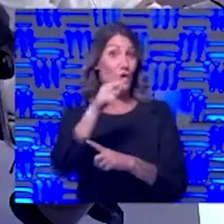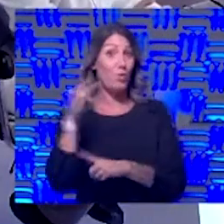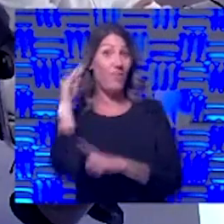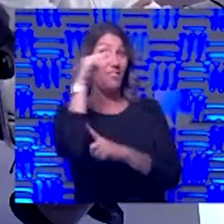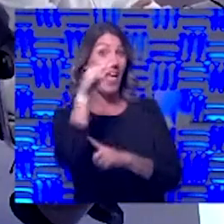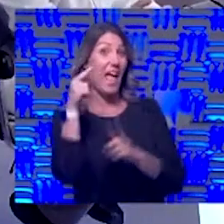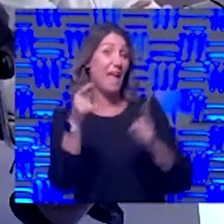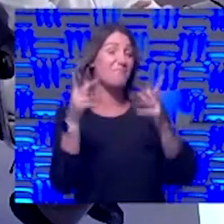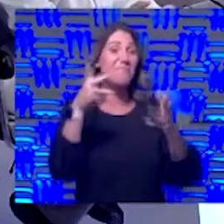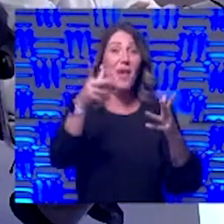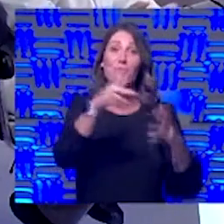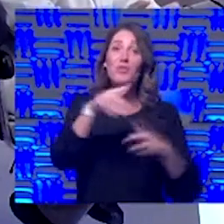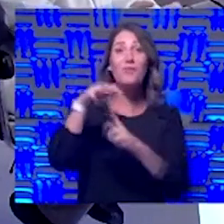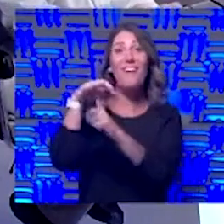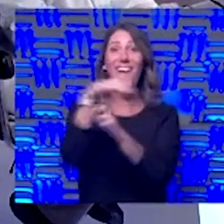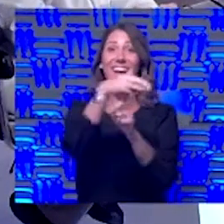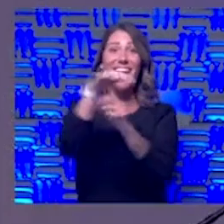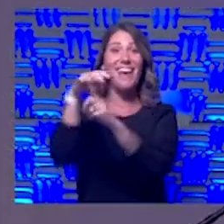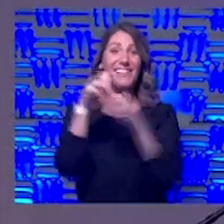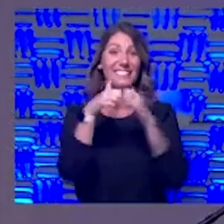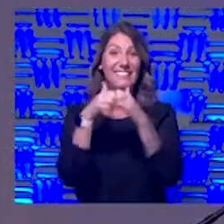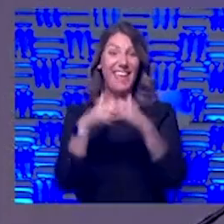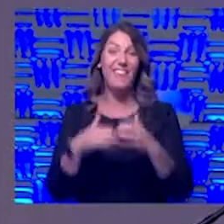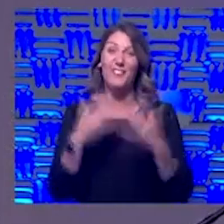have flown you around. You never know.